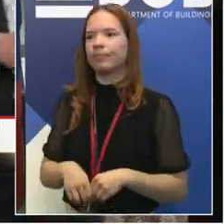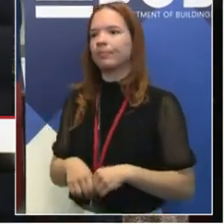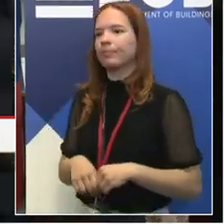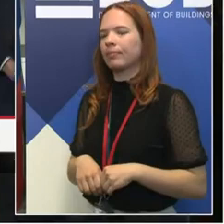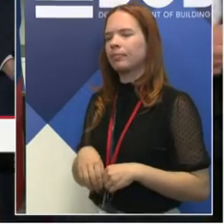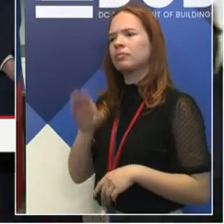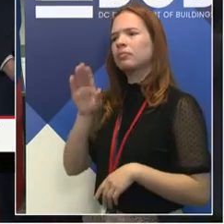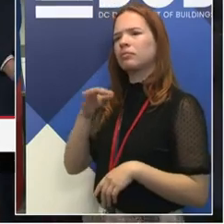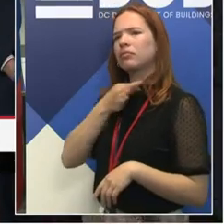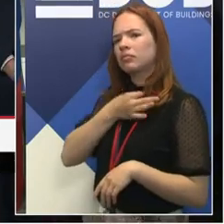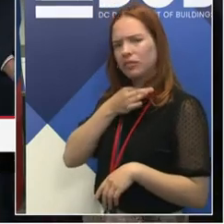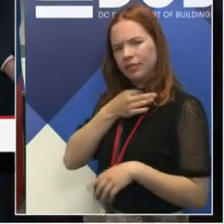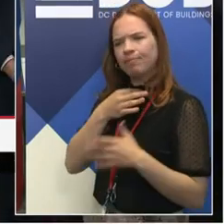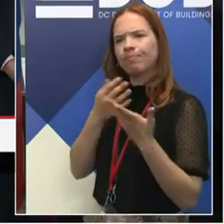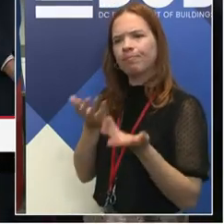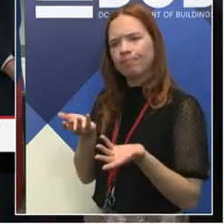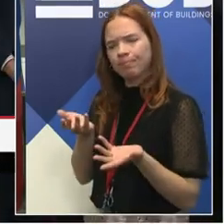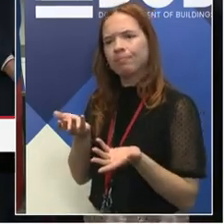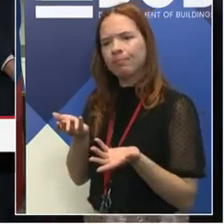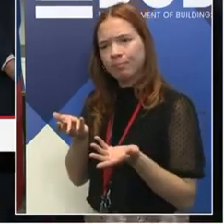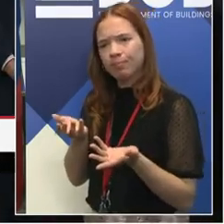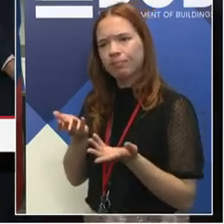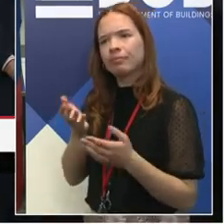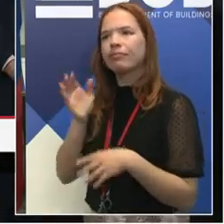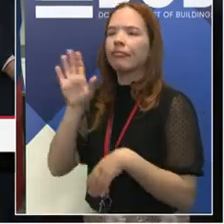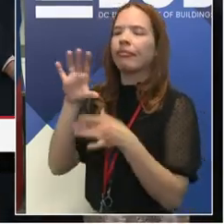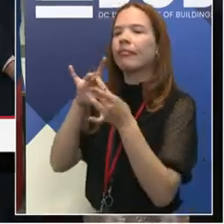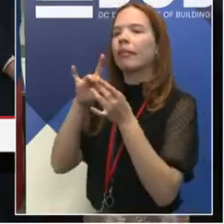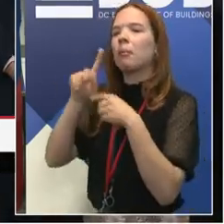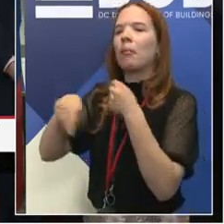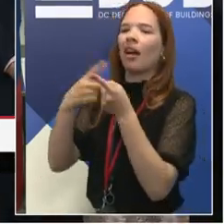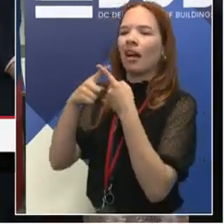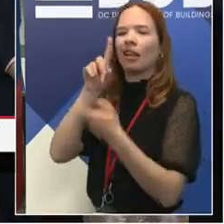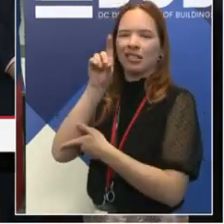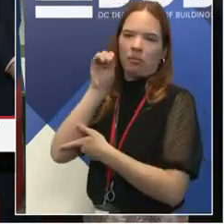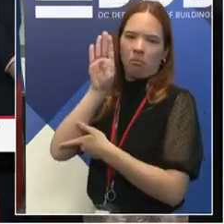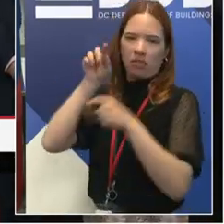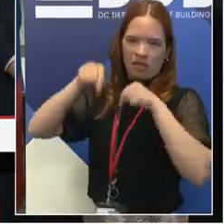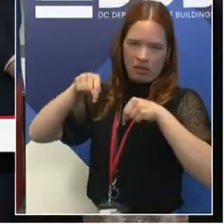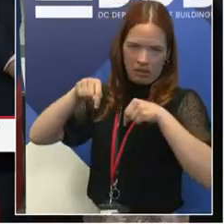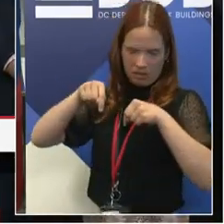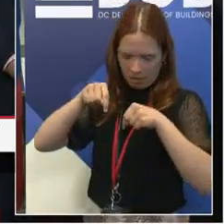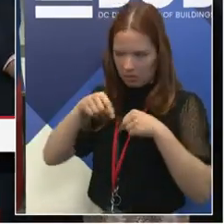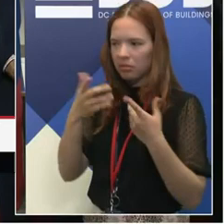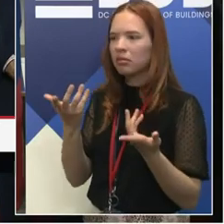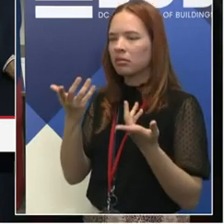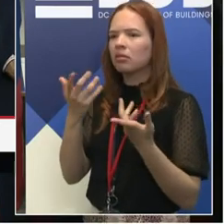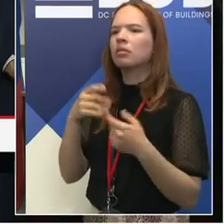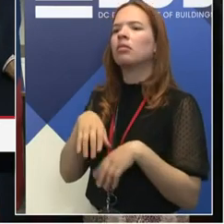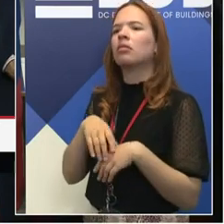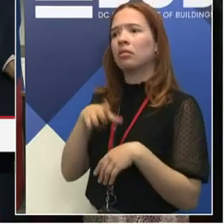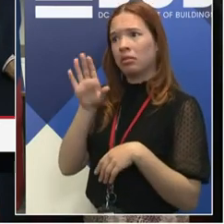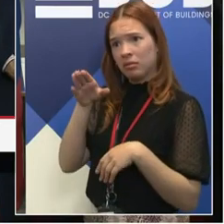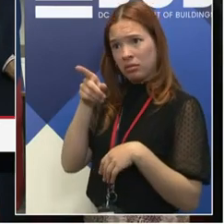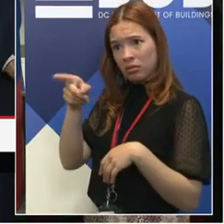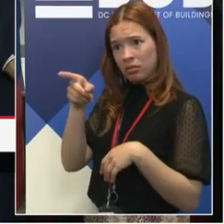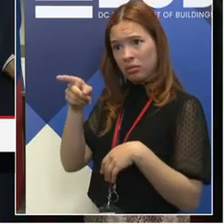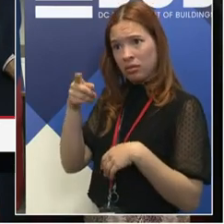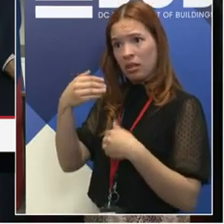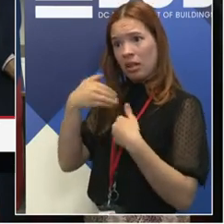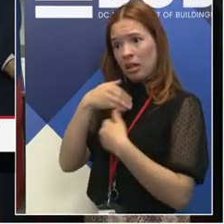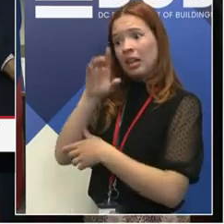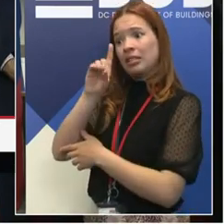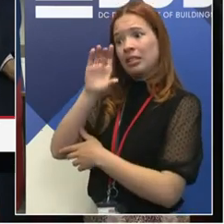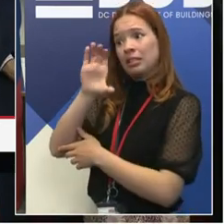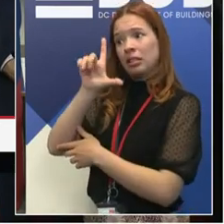So we're talking about the Department of Buildings here. There's the other half of what used to be DCRA, the DLCP. Where are you in the search for a